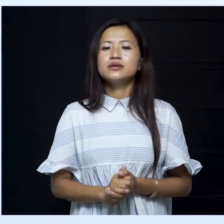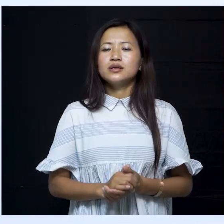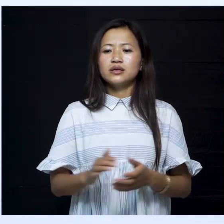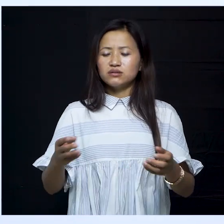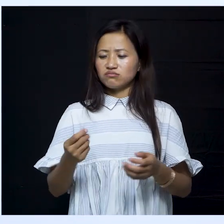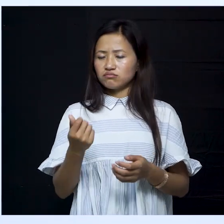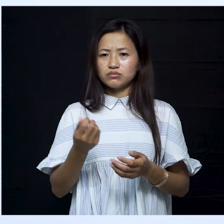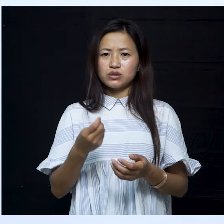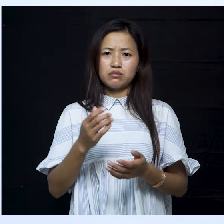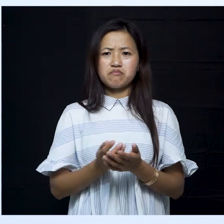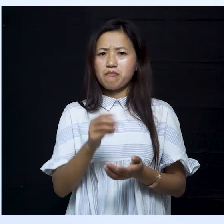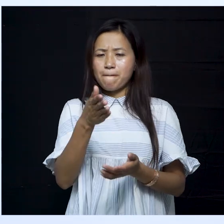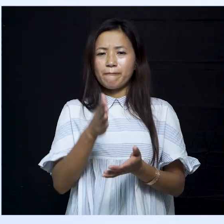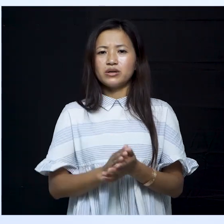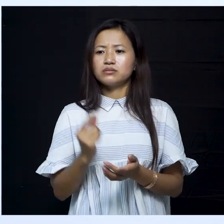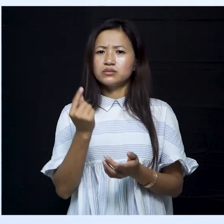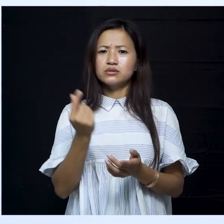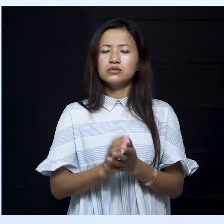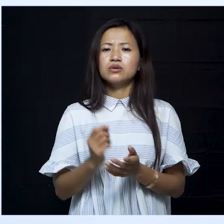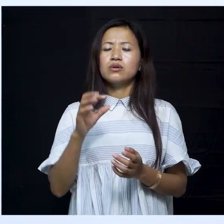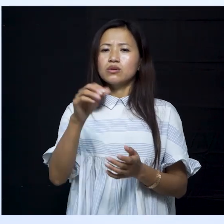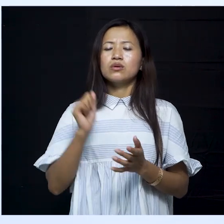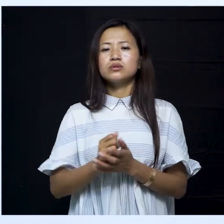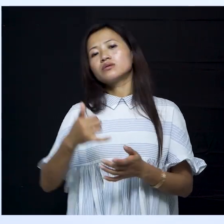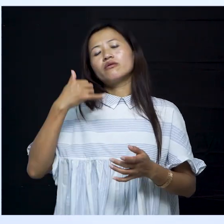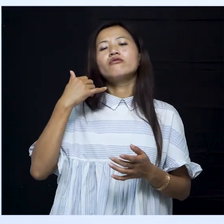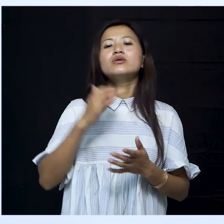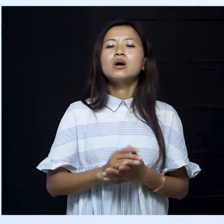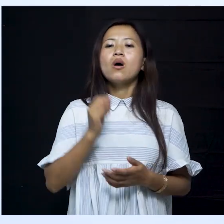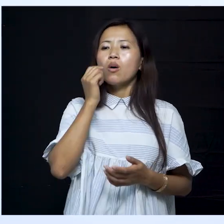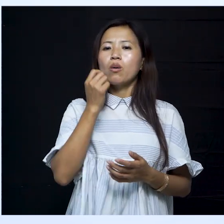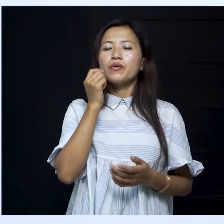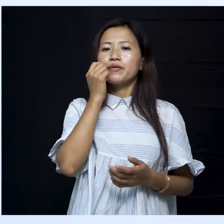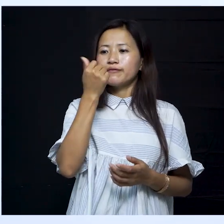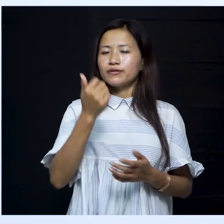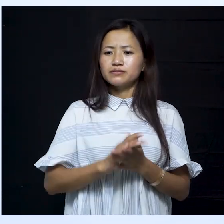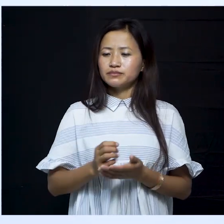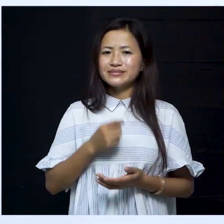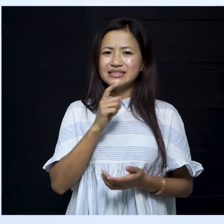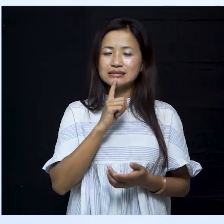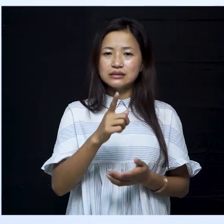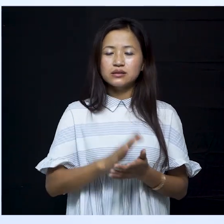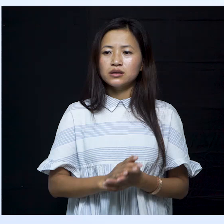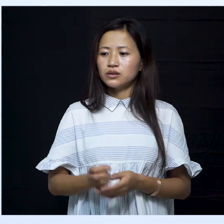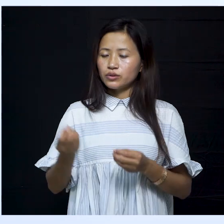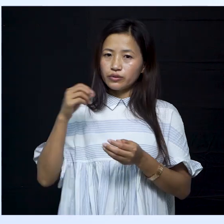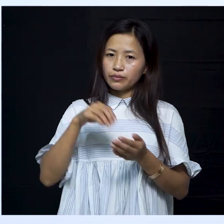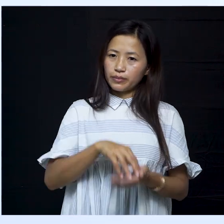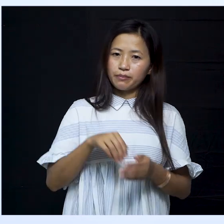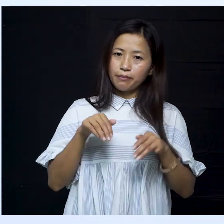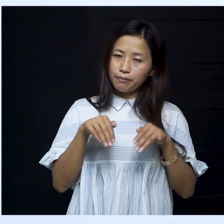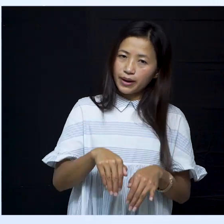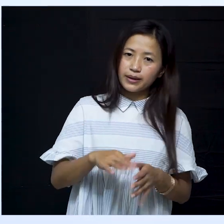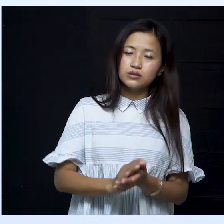enough money to make calls in his phone. When the father replied that, if you don't have balance, you would fall down. So